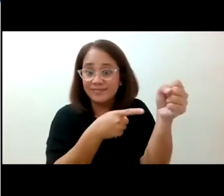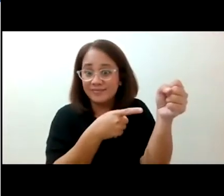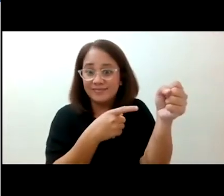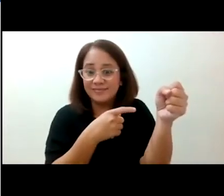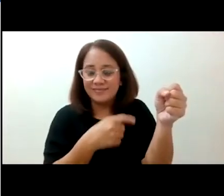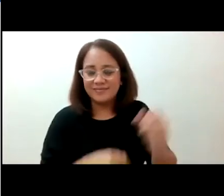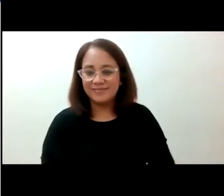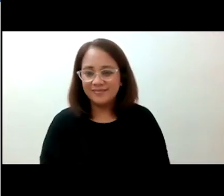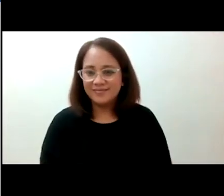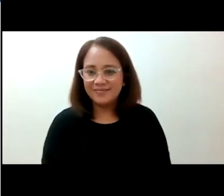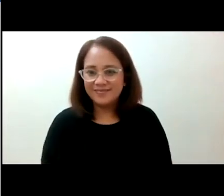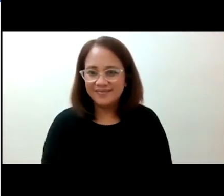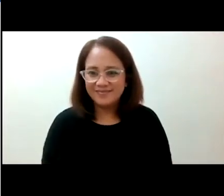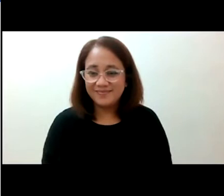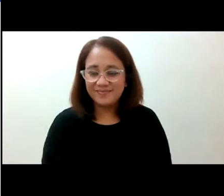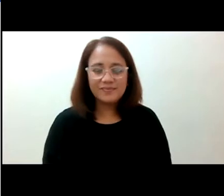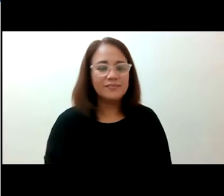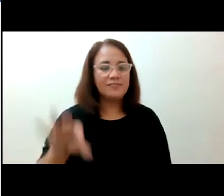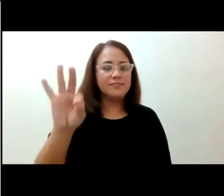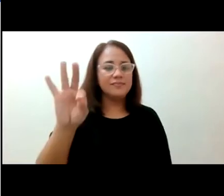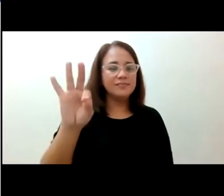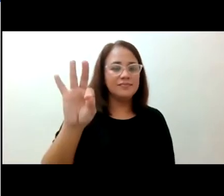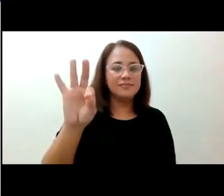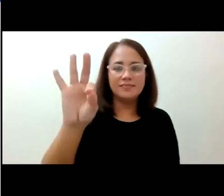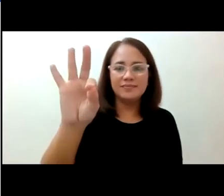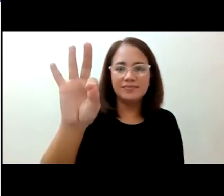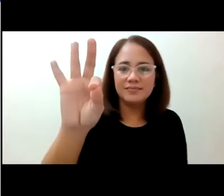Okay, number 9.